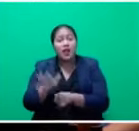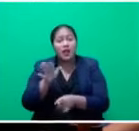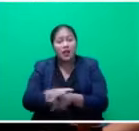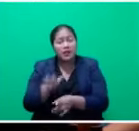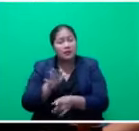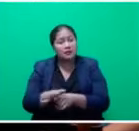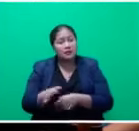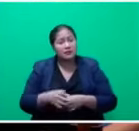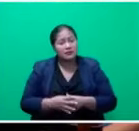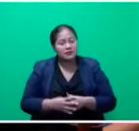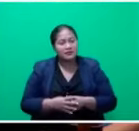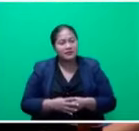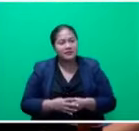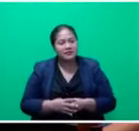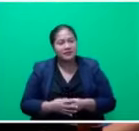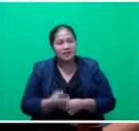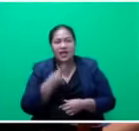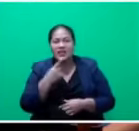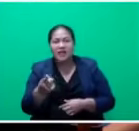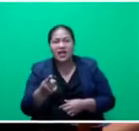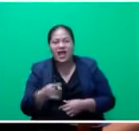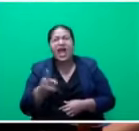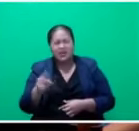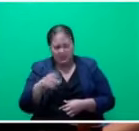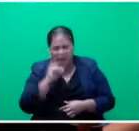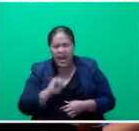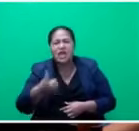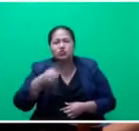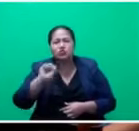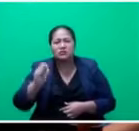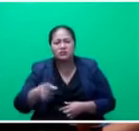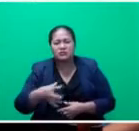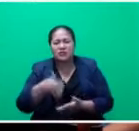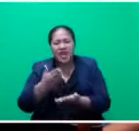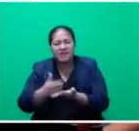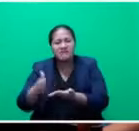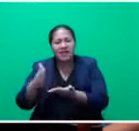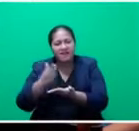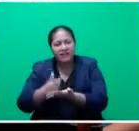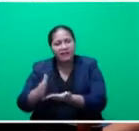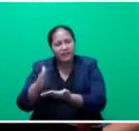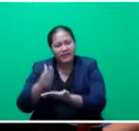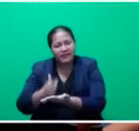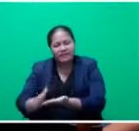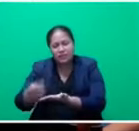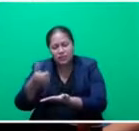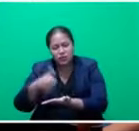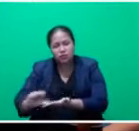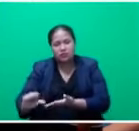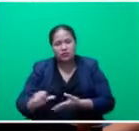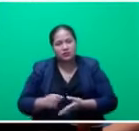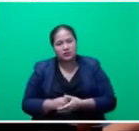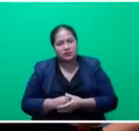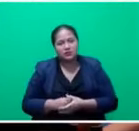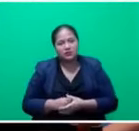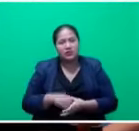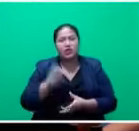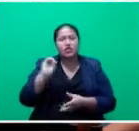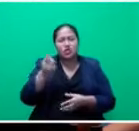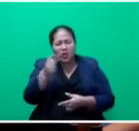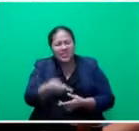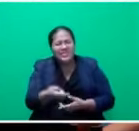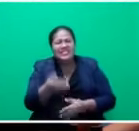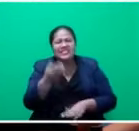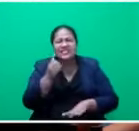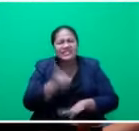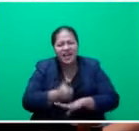saying, take out more of your FNPF. This government, Mr. Speaker, wants all the credit for all the good things that